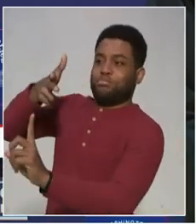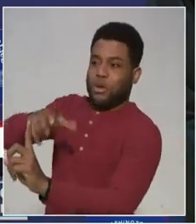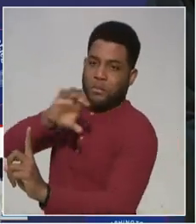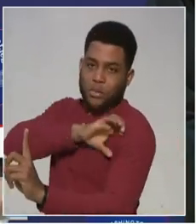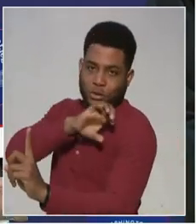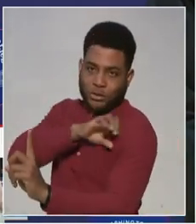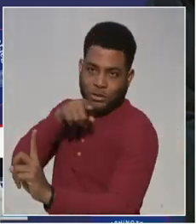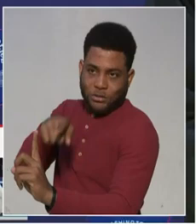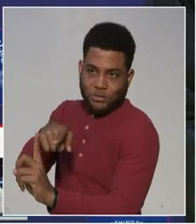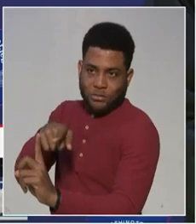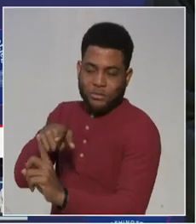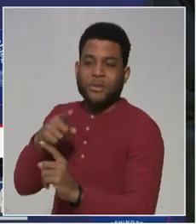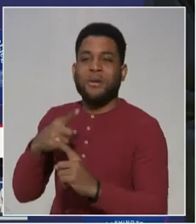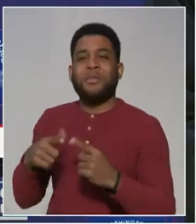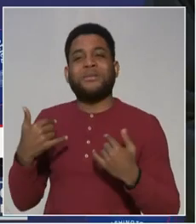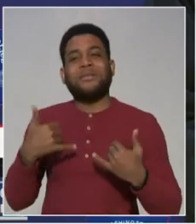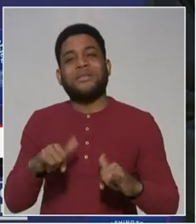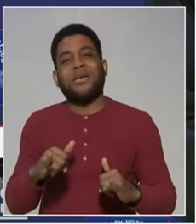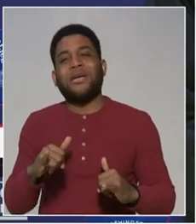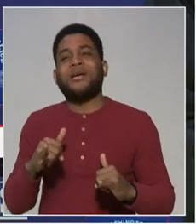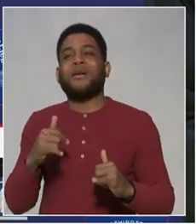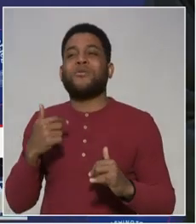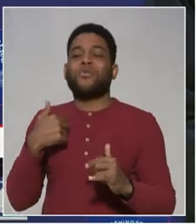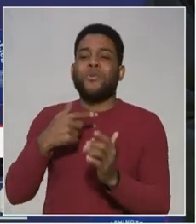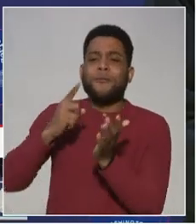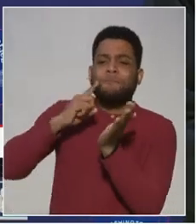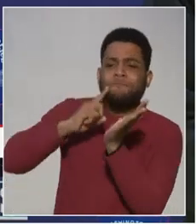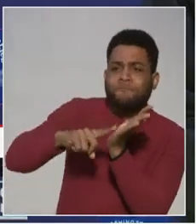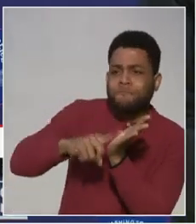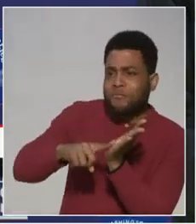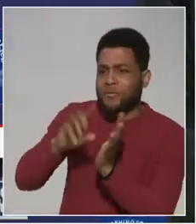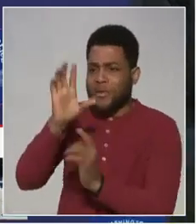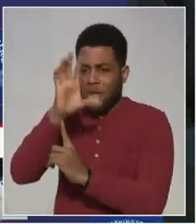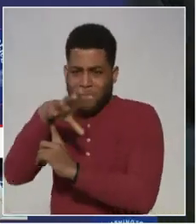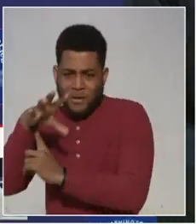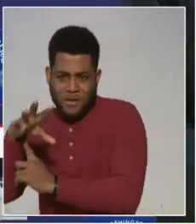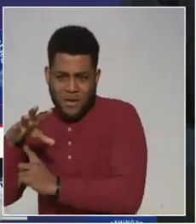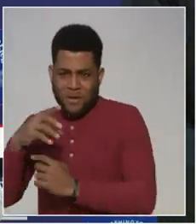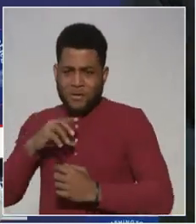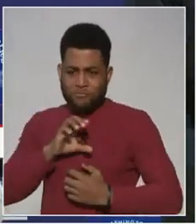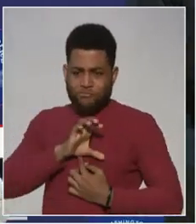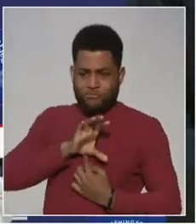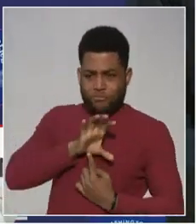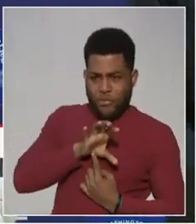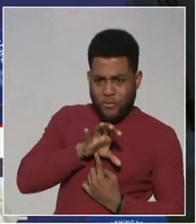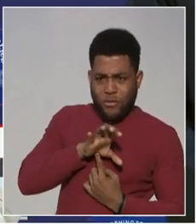some of the body-worn camera footage, as you know we'd like to do prior to giving out any information that's not accurate.